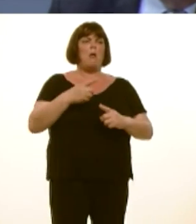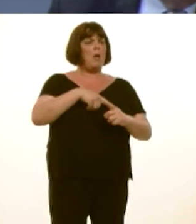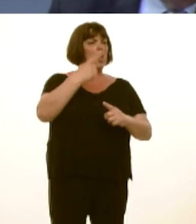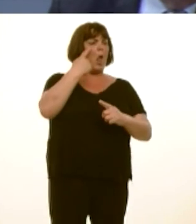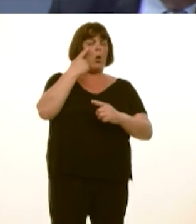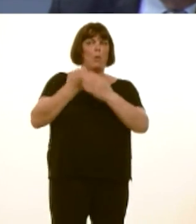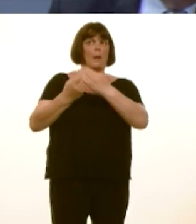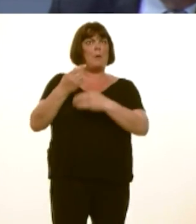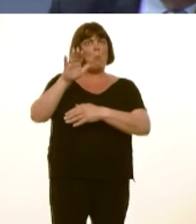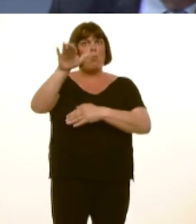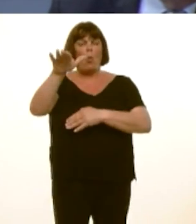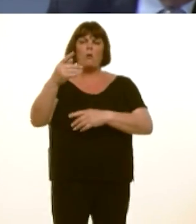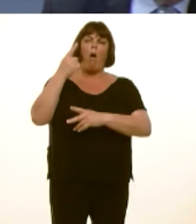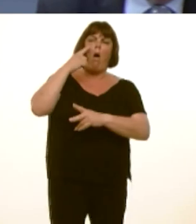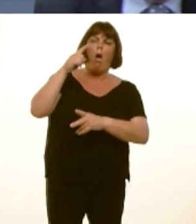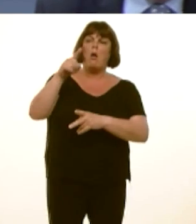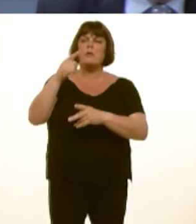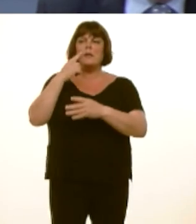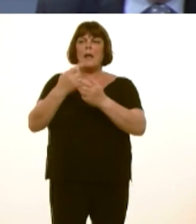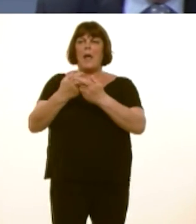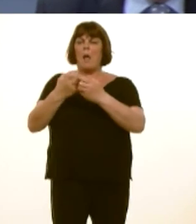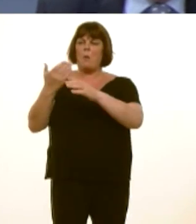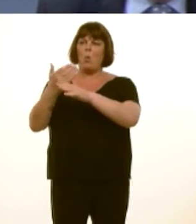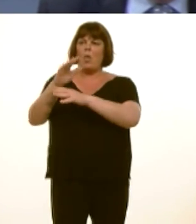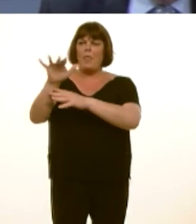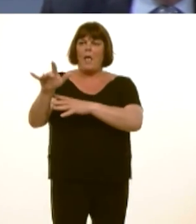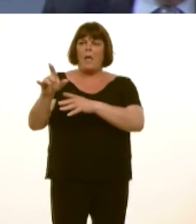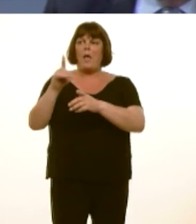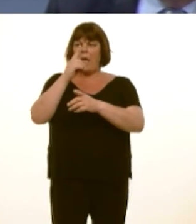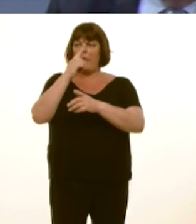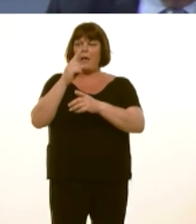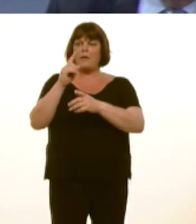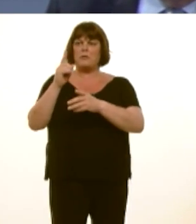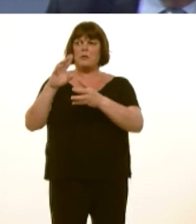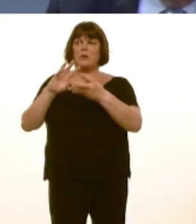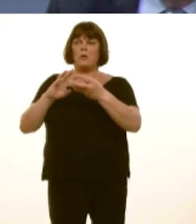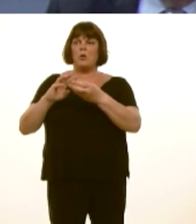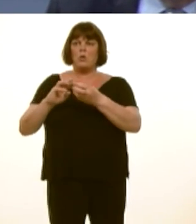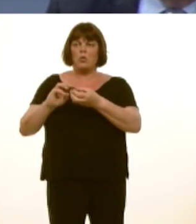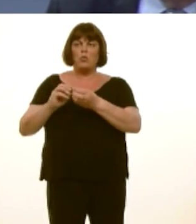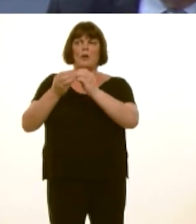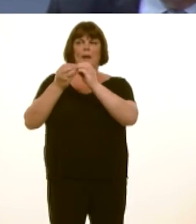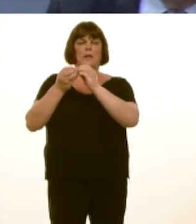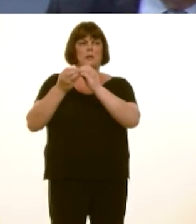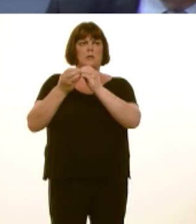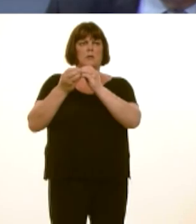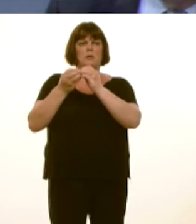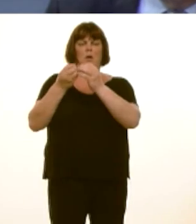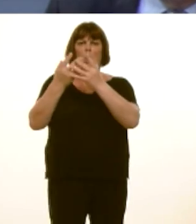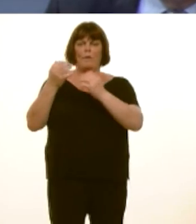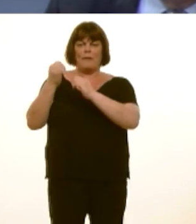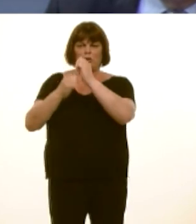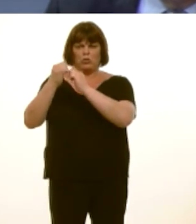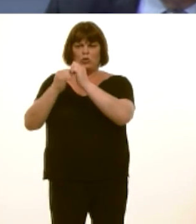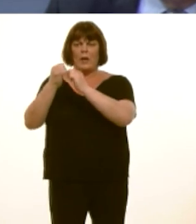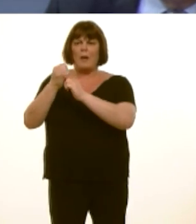where community-owned renewables account for such large parts of generation to ensure that you can indeed, if you're